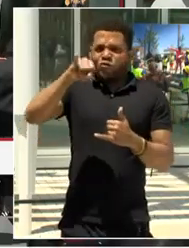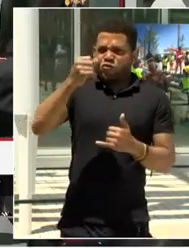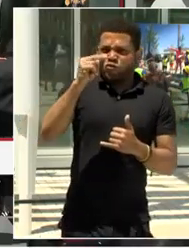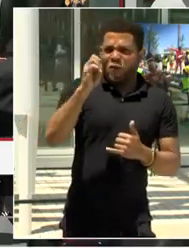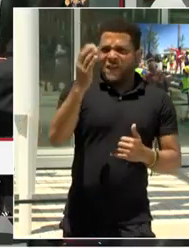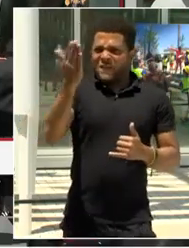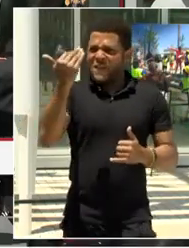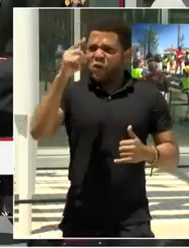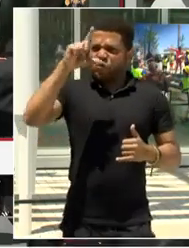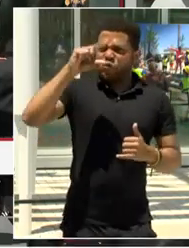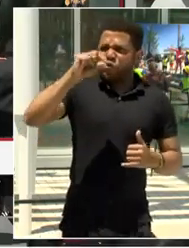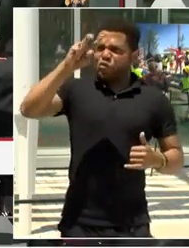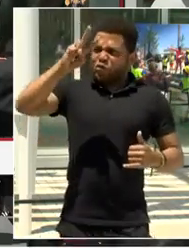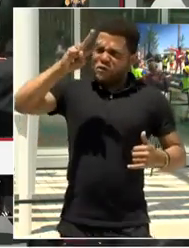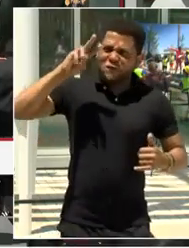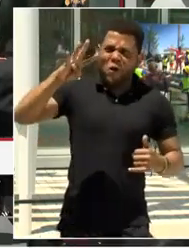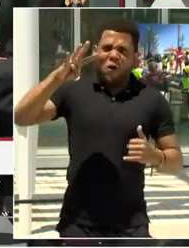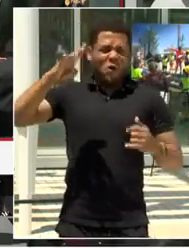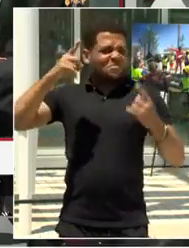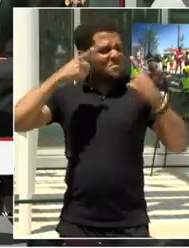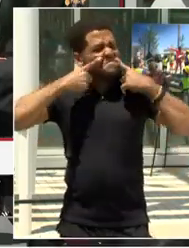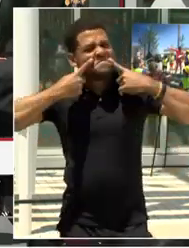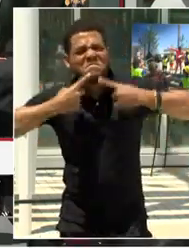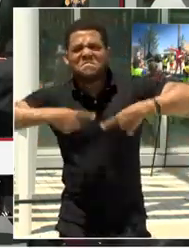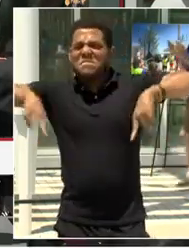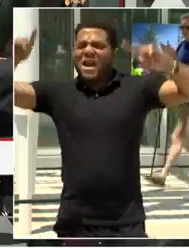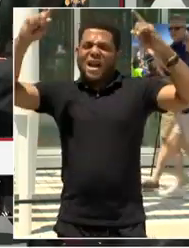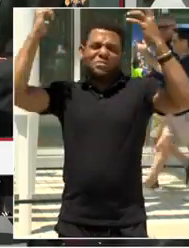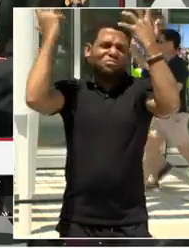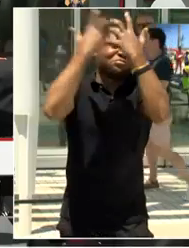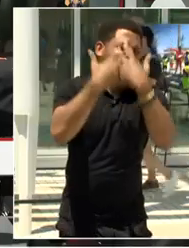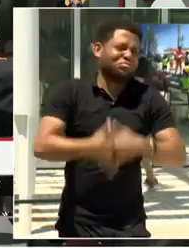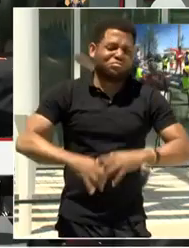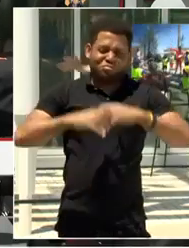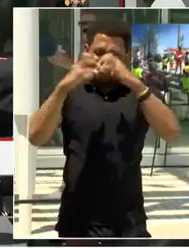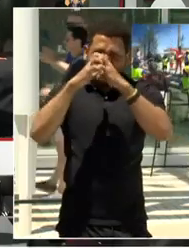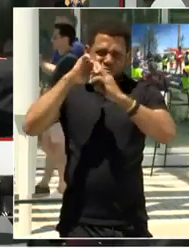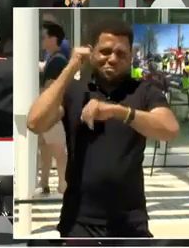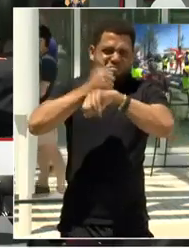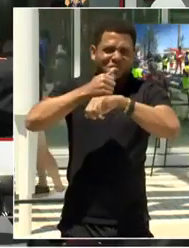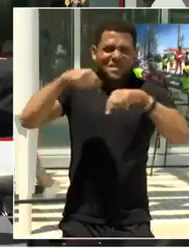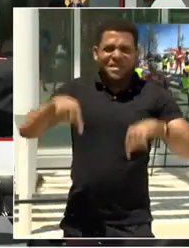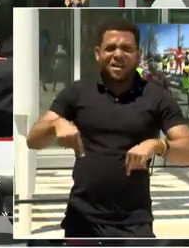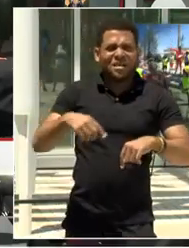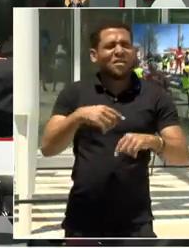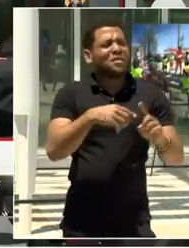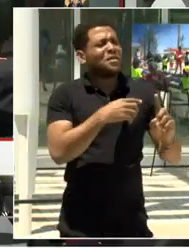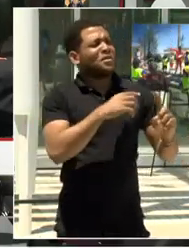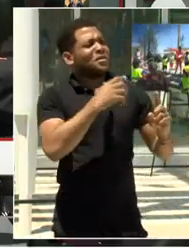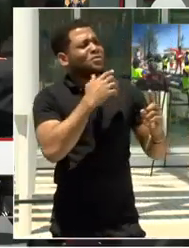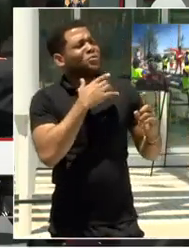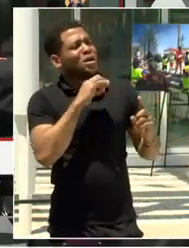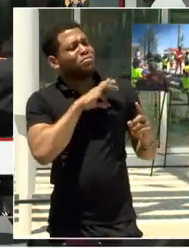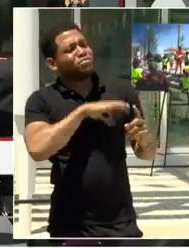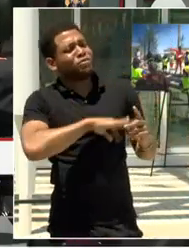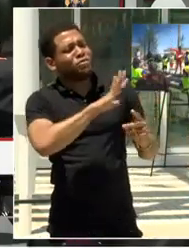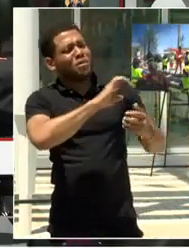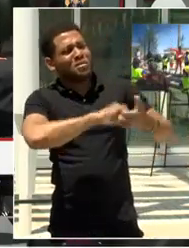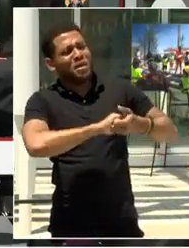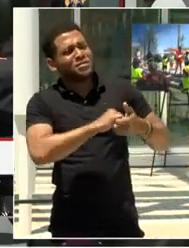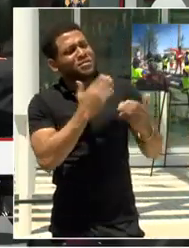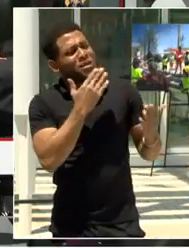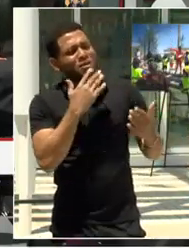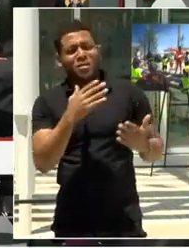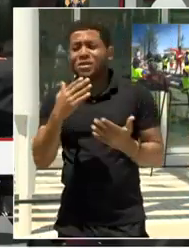Thank you, Mayor Bowser, for your commitment and partnership to make this happen. Thank you, Zachary Parker, representing Ward